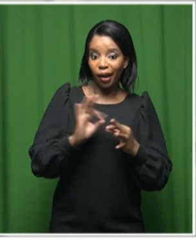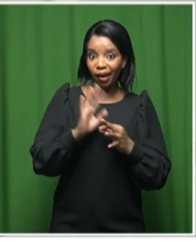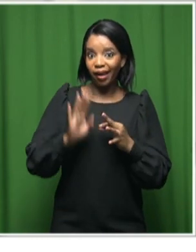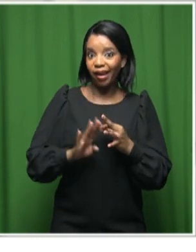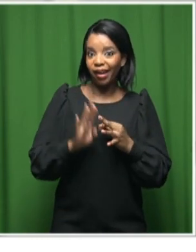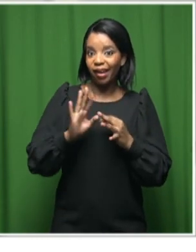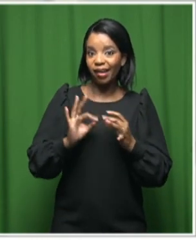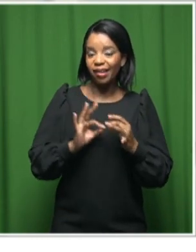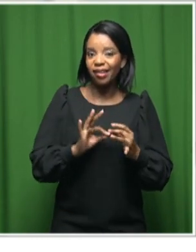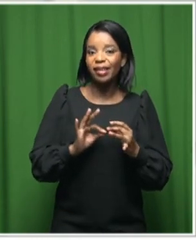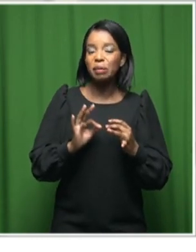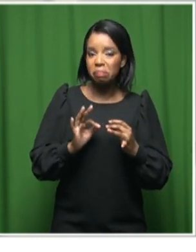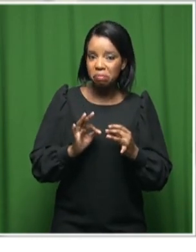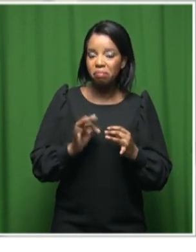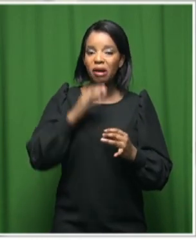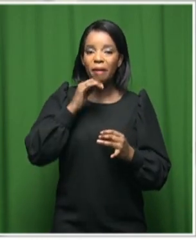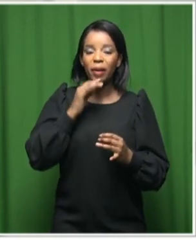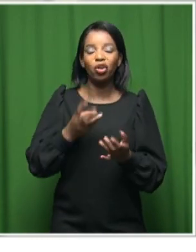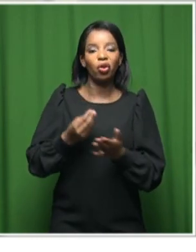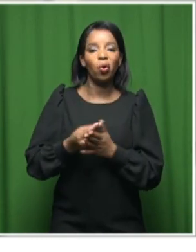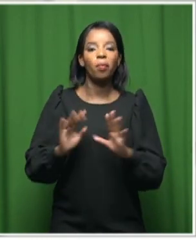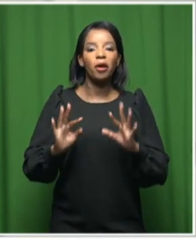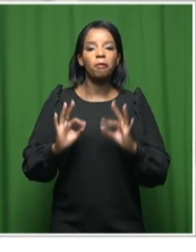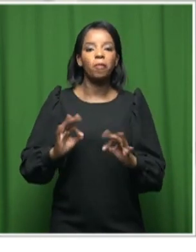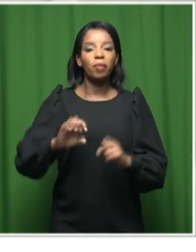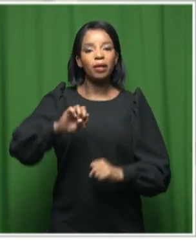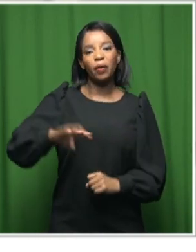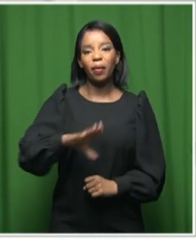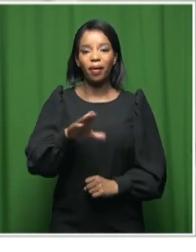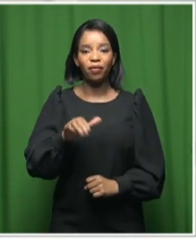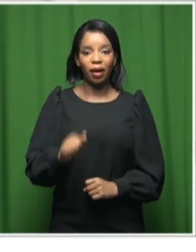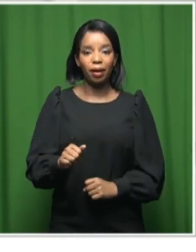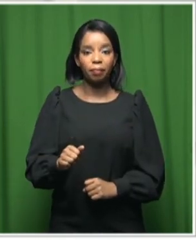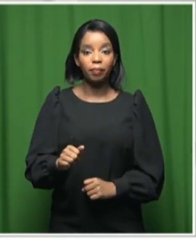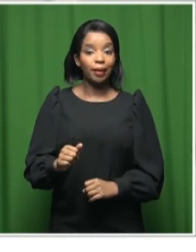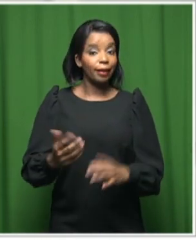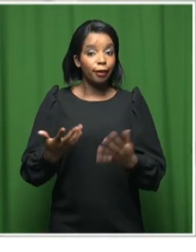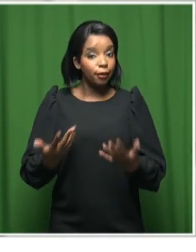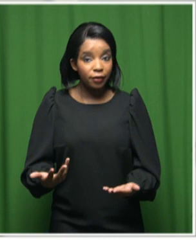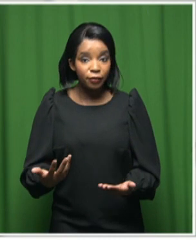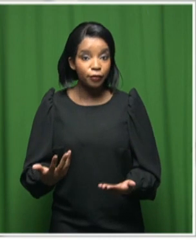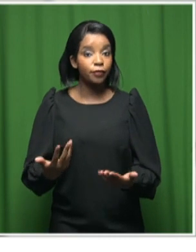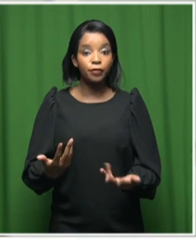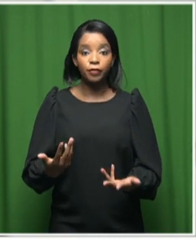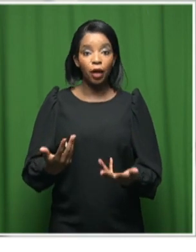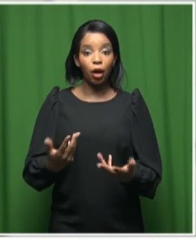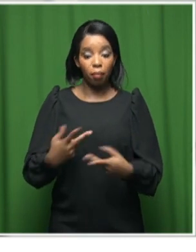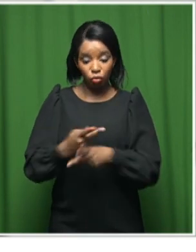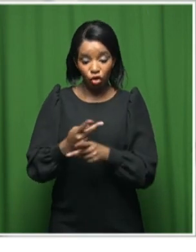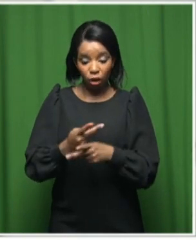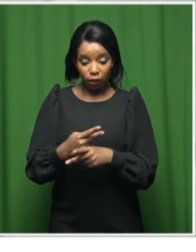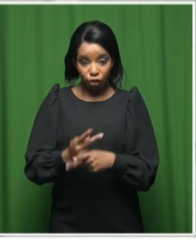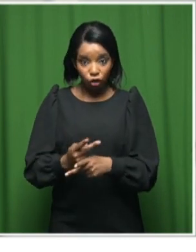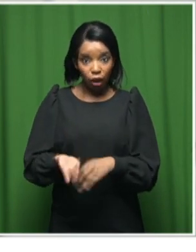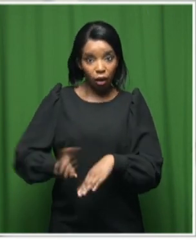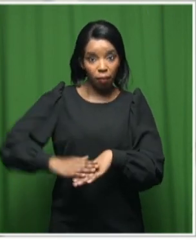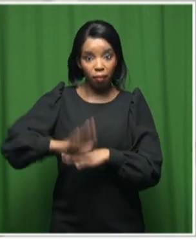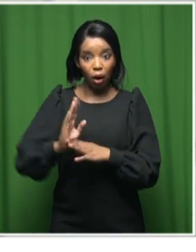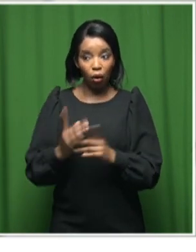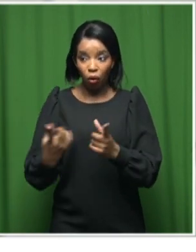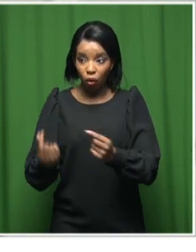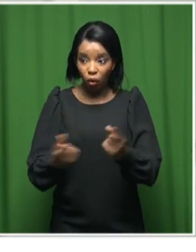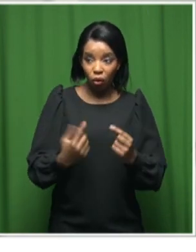also in households, in businesses, improve productivity. You know, in South